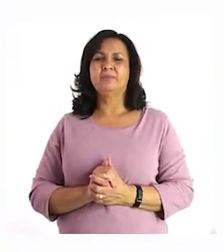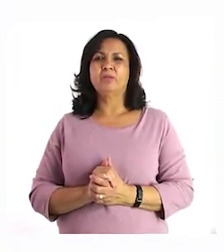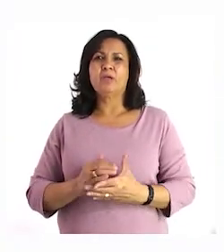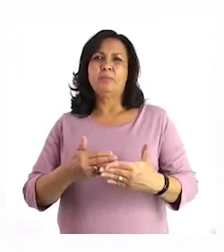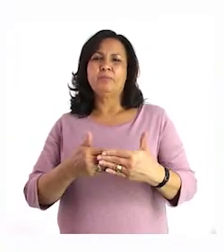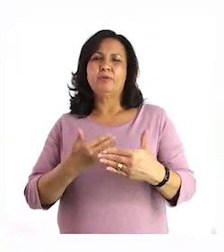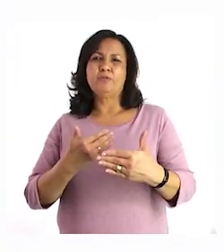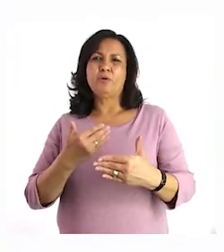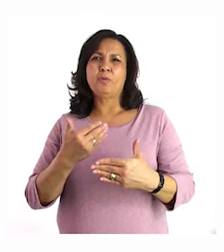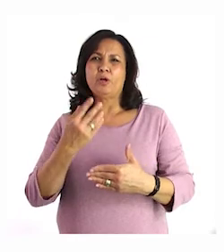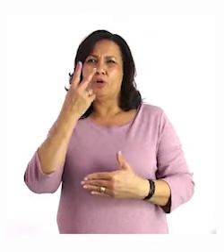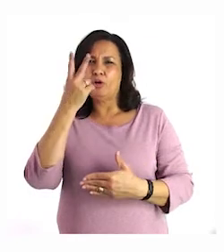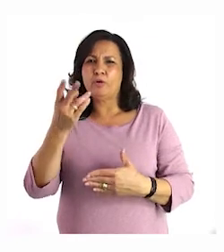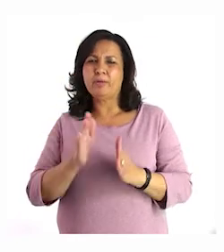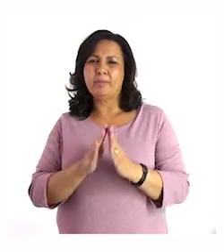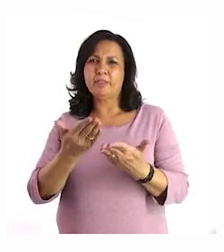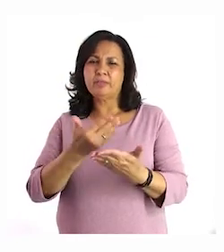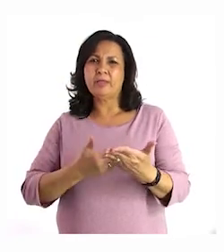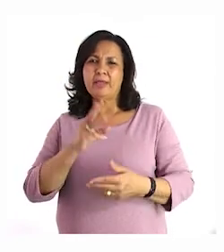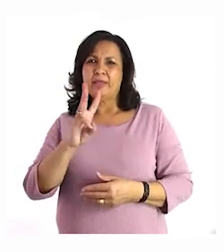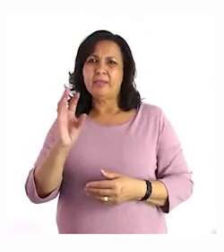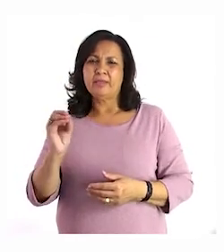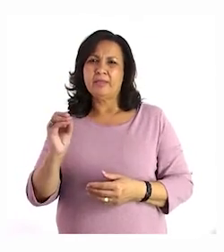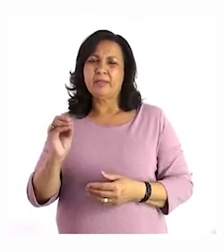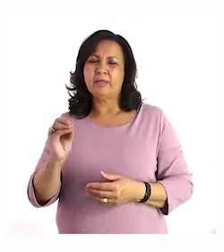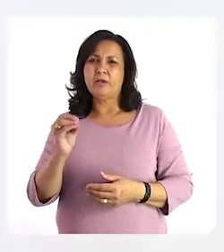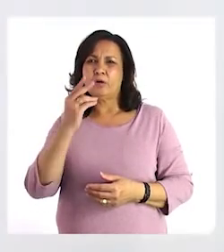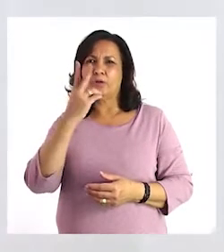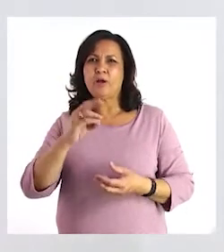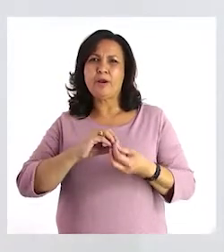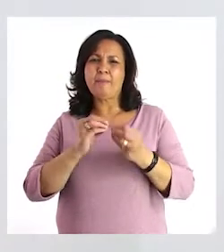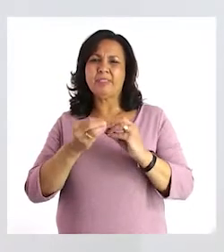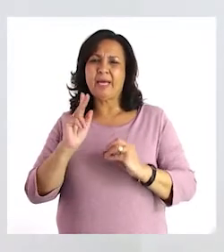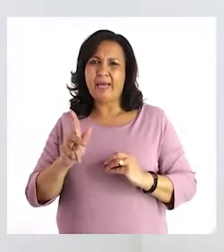we look at the page 30, let's first just look at our numbers again.